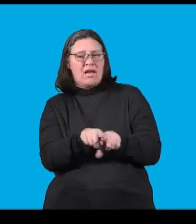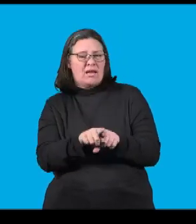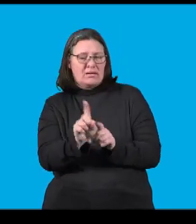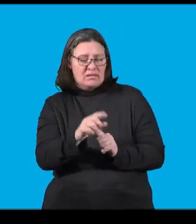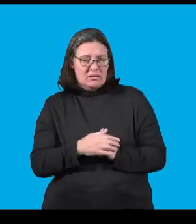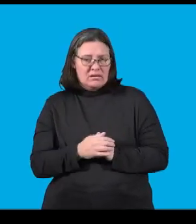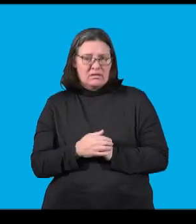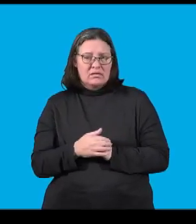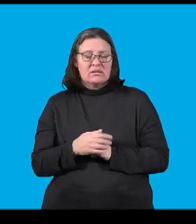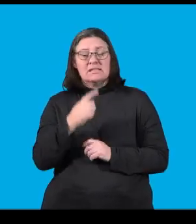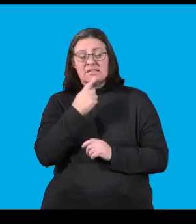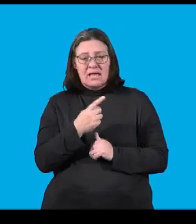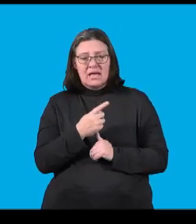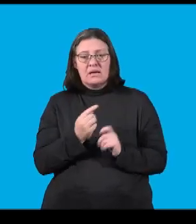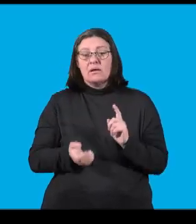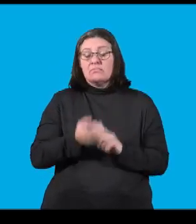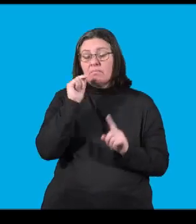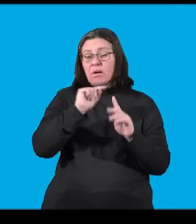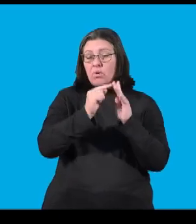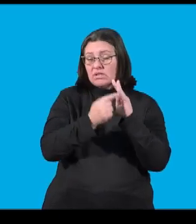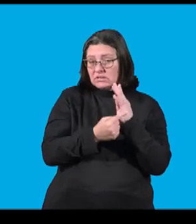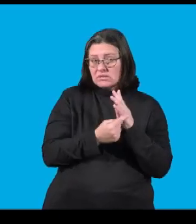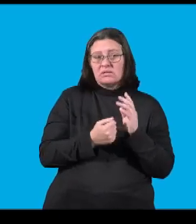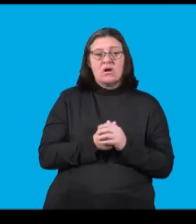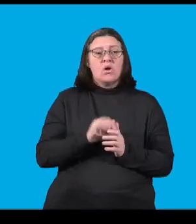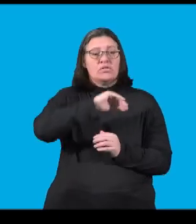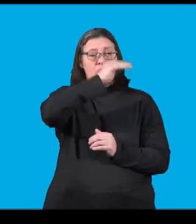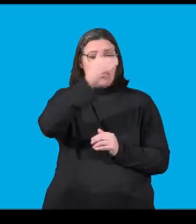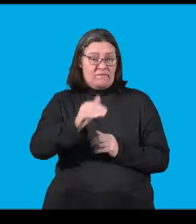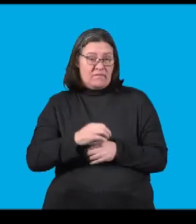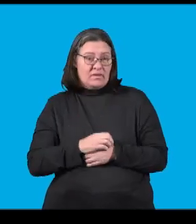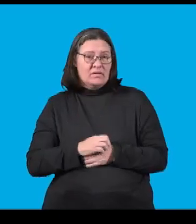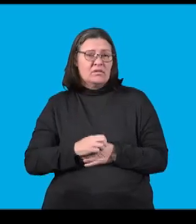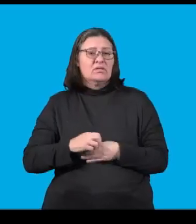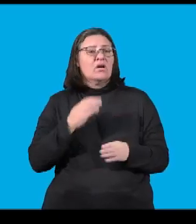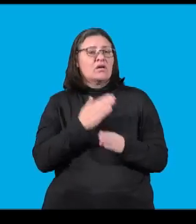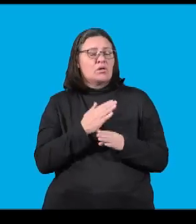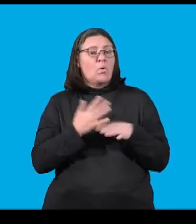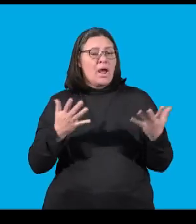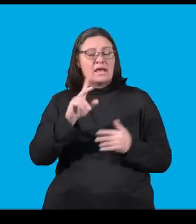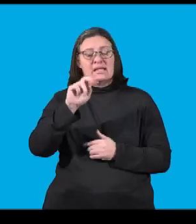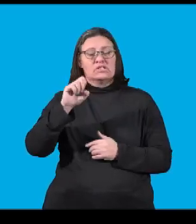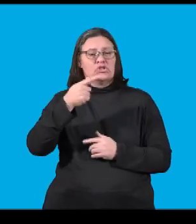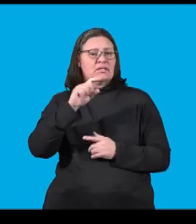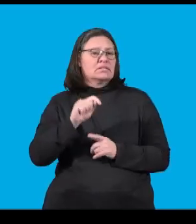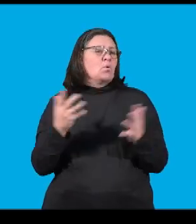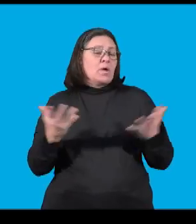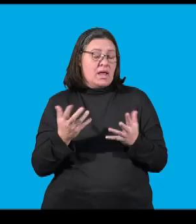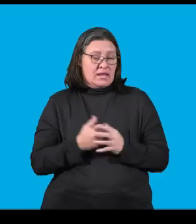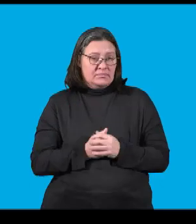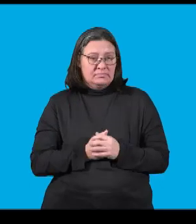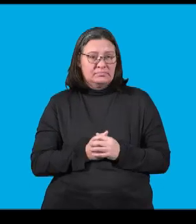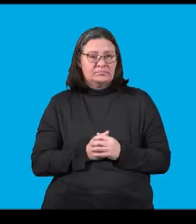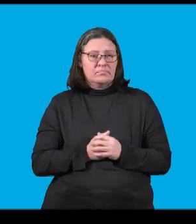look like. So the question says, determine the points on the curve, and you've given a function where the tangent is. Okay, so